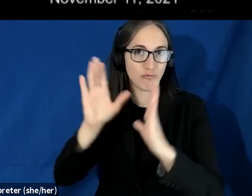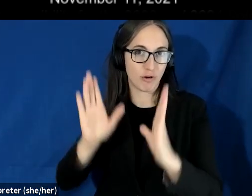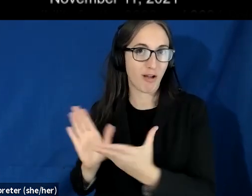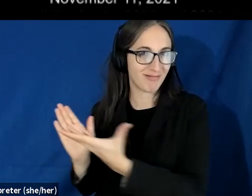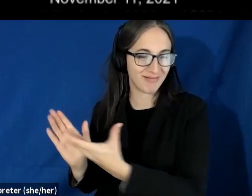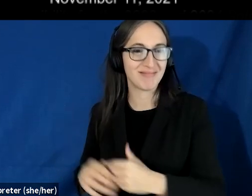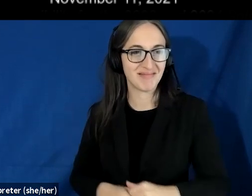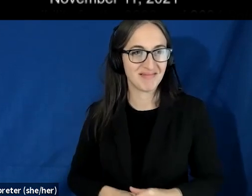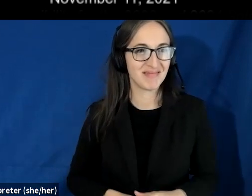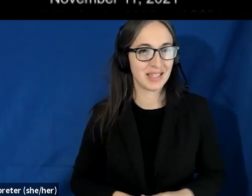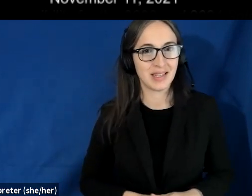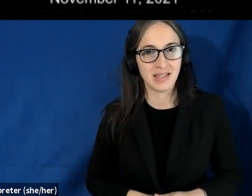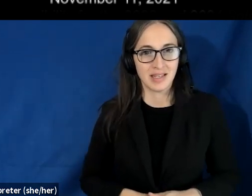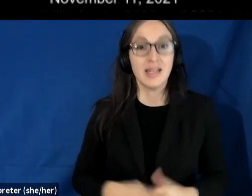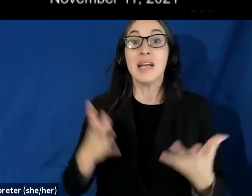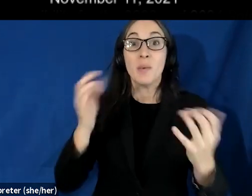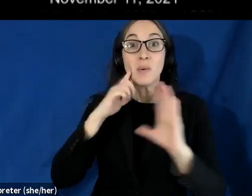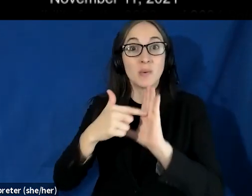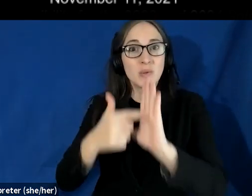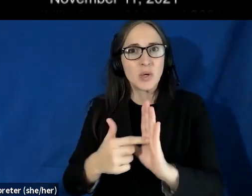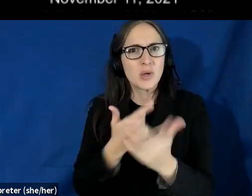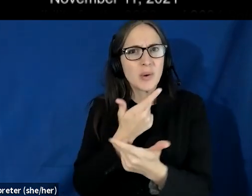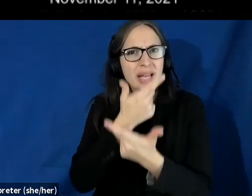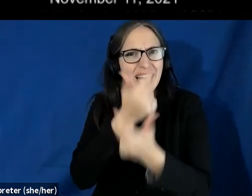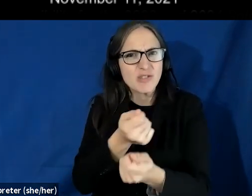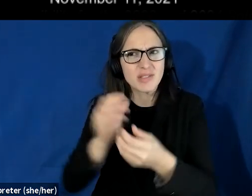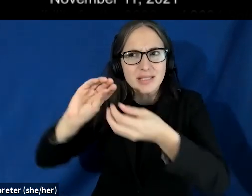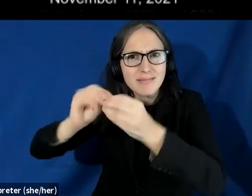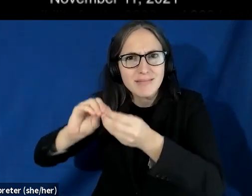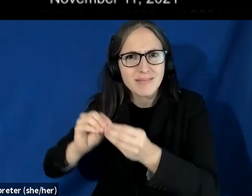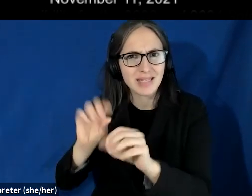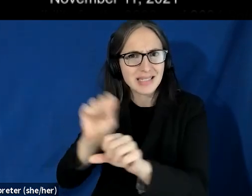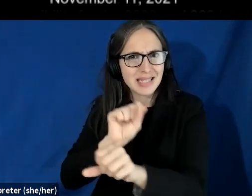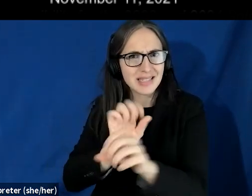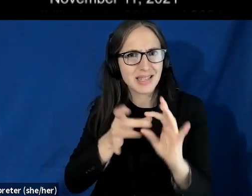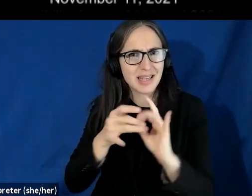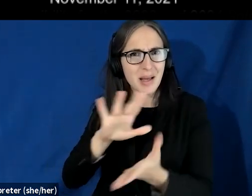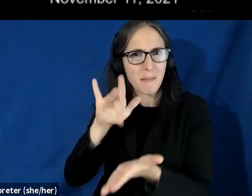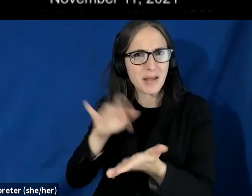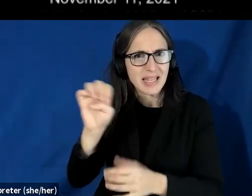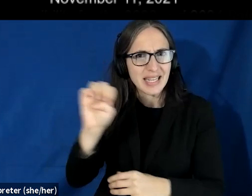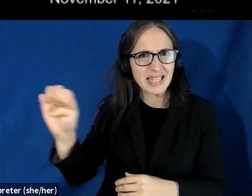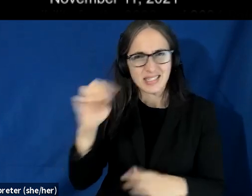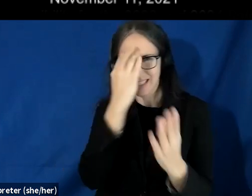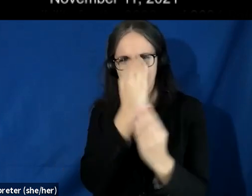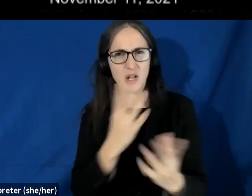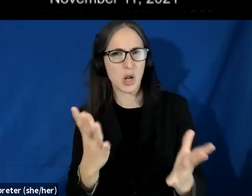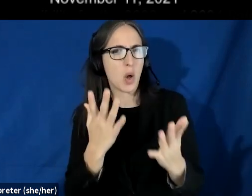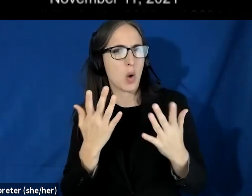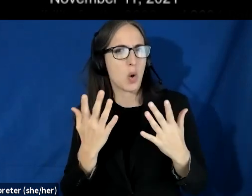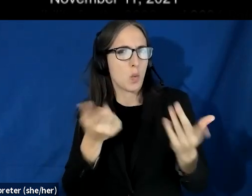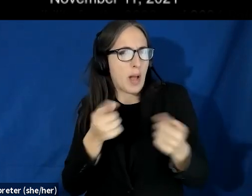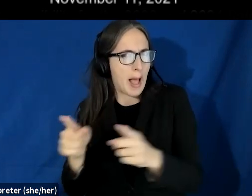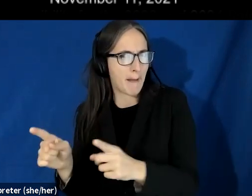Yeah, so I want to show you interesting statistics in the Middle East to give you an idea how it's going here. You might